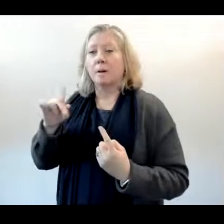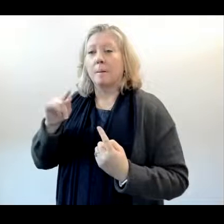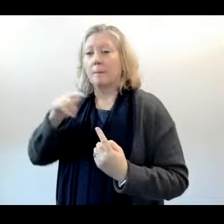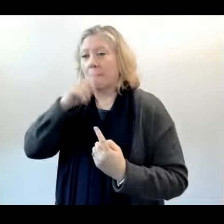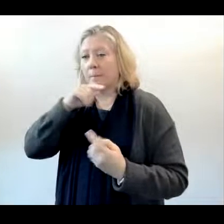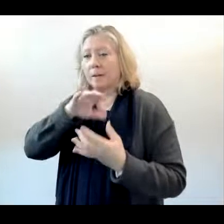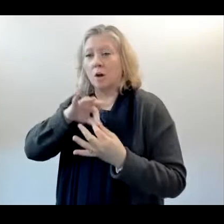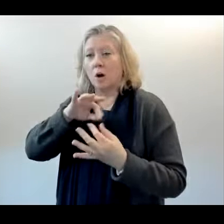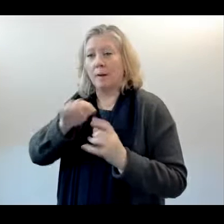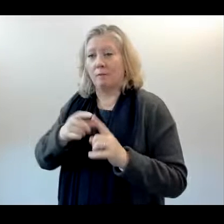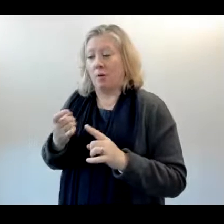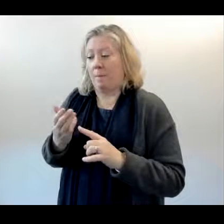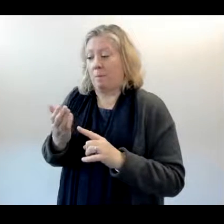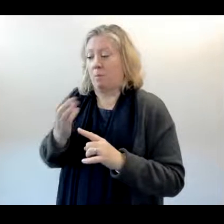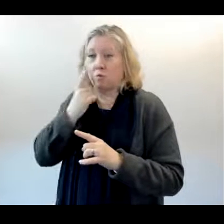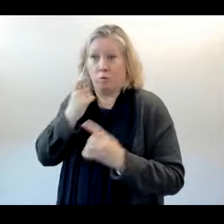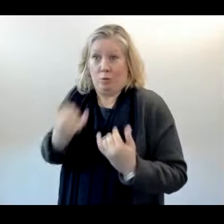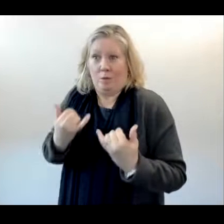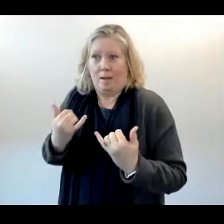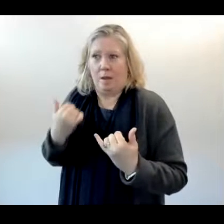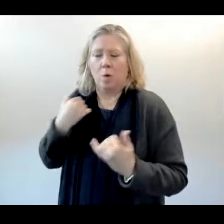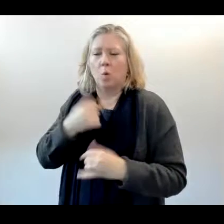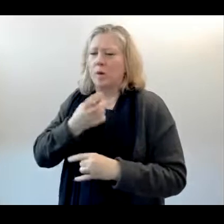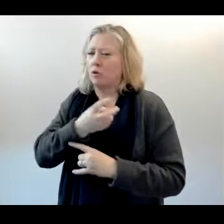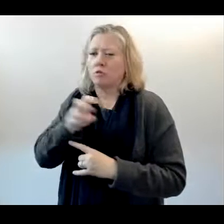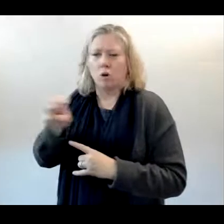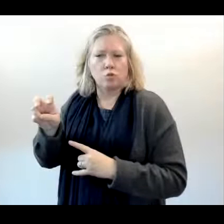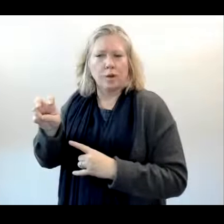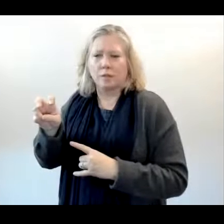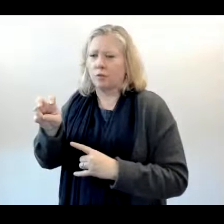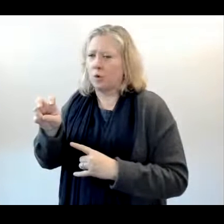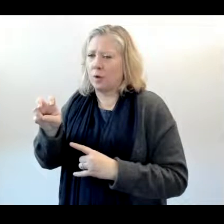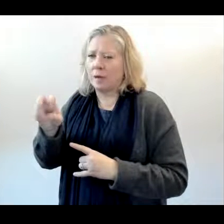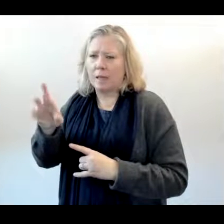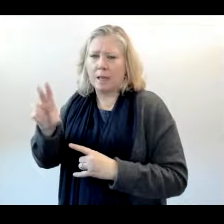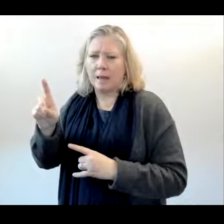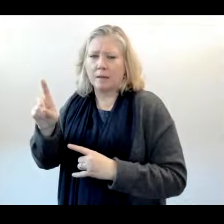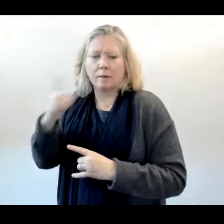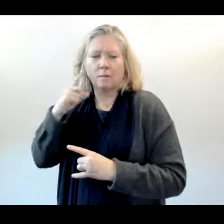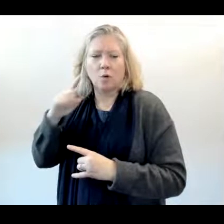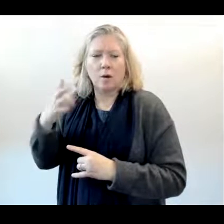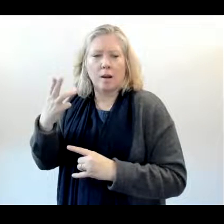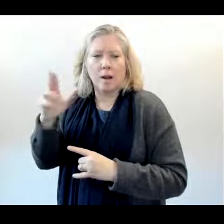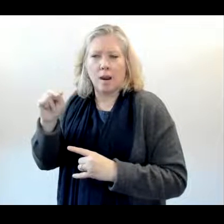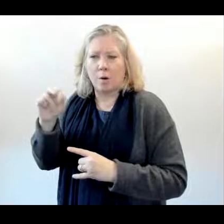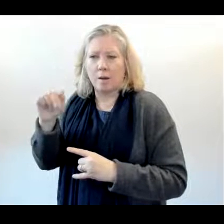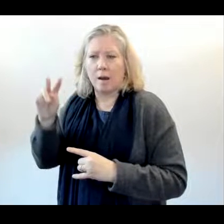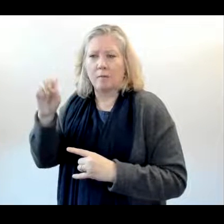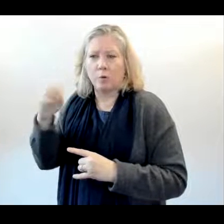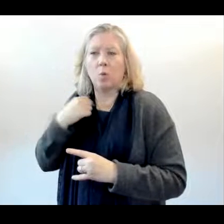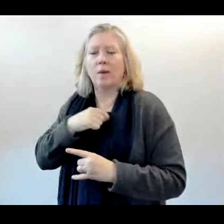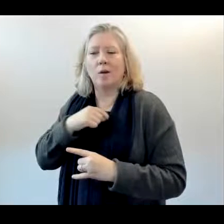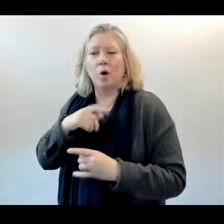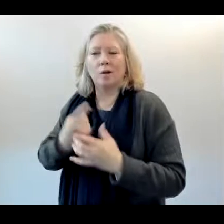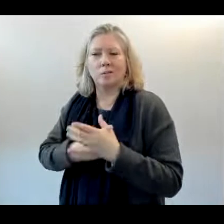earlier, that we are not transferring land at this time relative to Ahearn Avenue. Rather, we're entering into an option agreement.